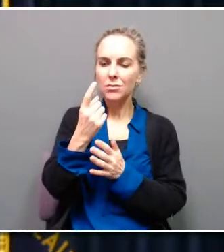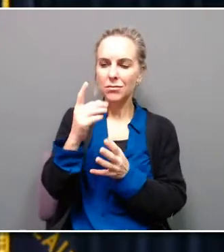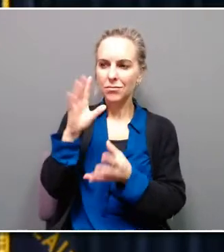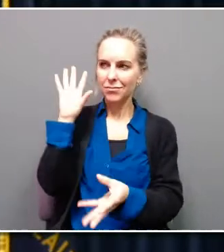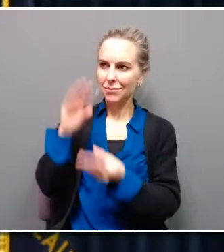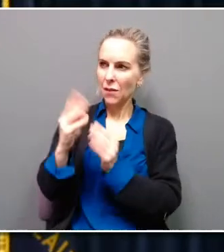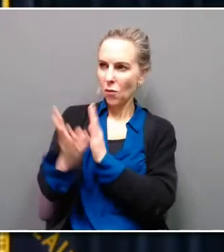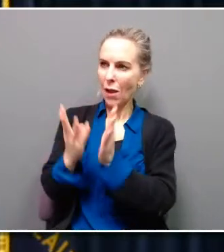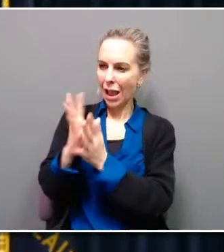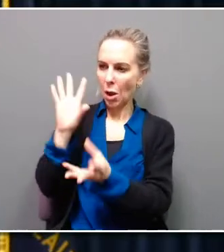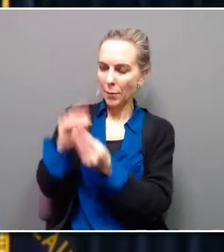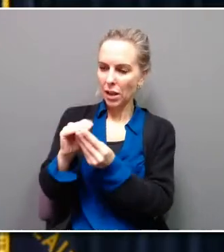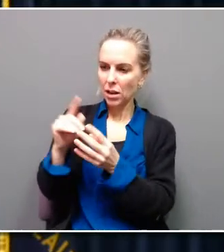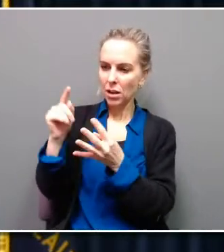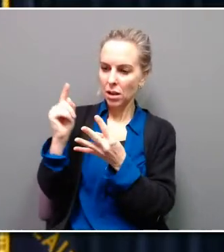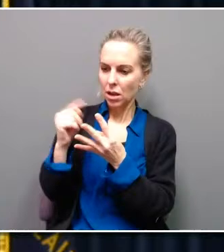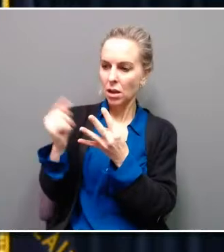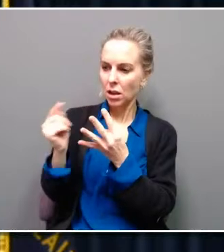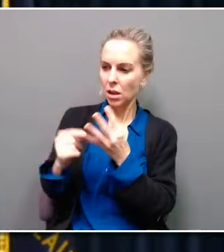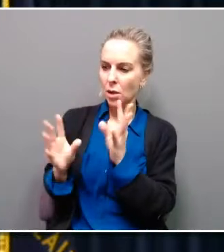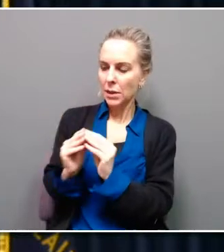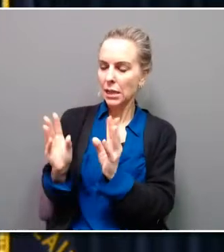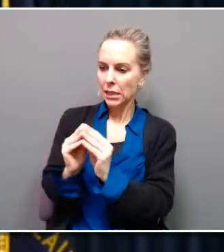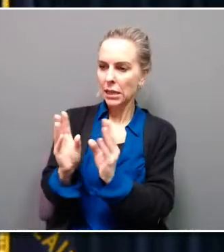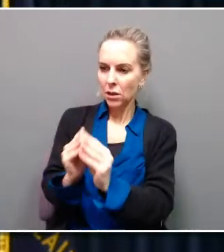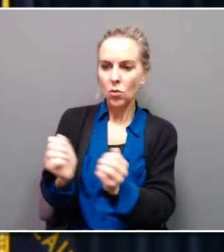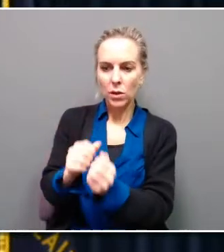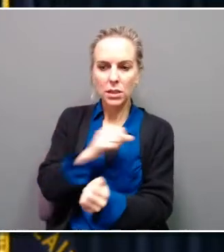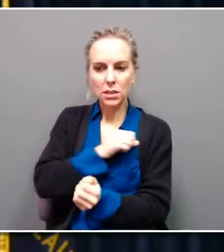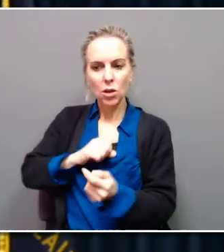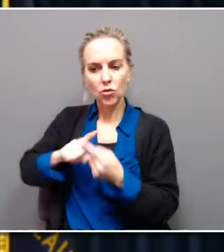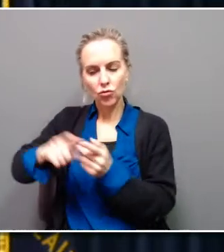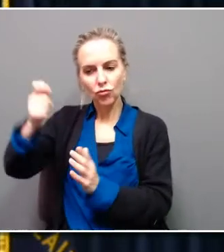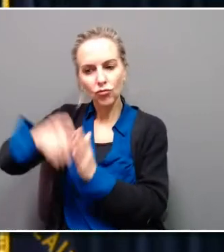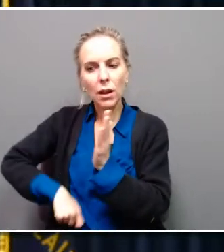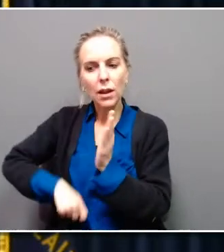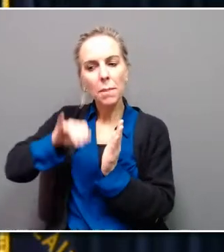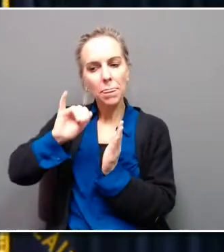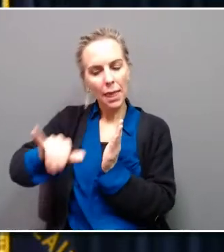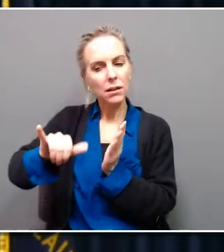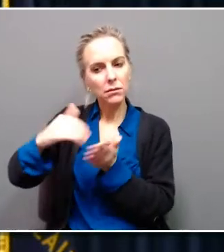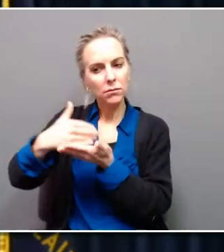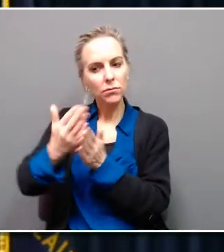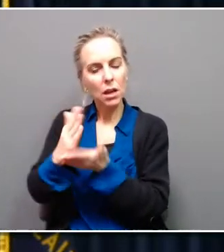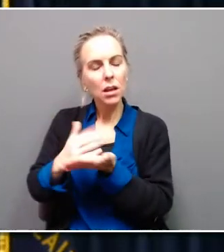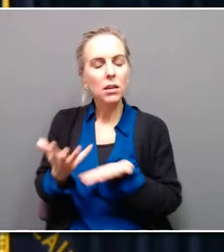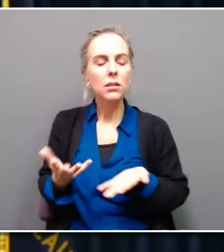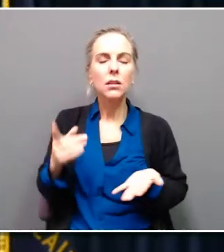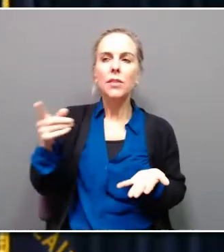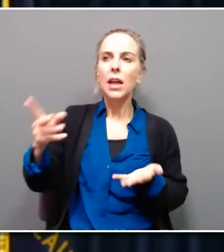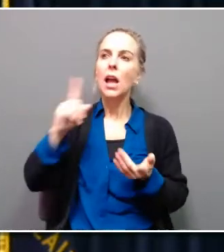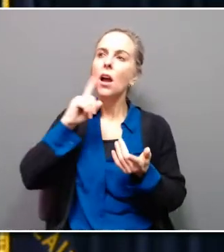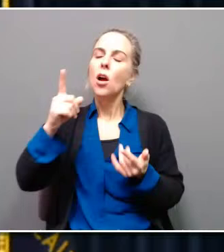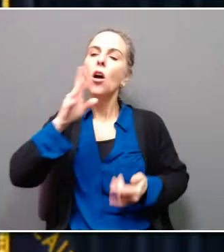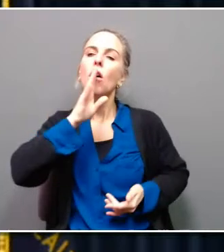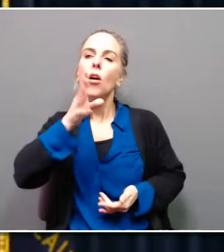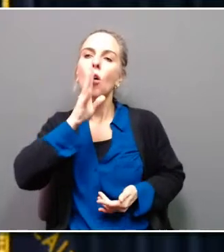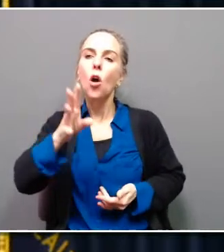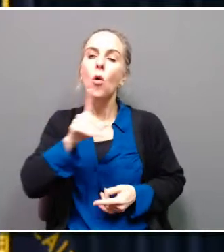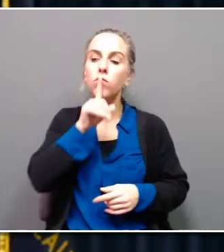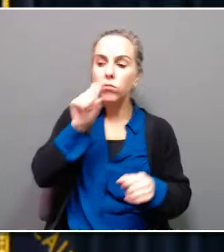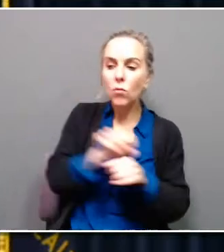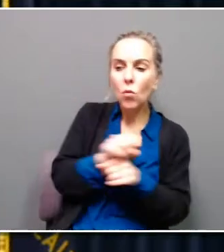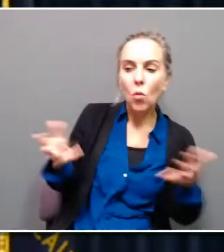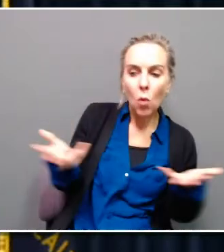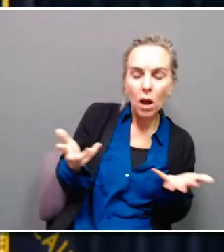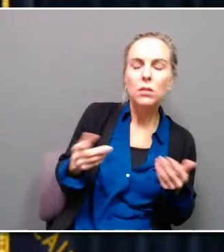on trying to craft a portion of that budget. So, again, Gil, there's the talk, there's the reality, but in the end, there's